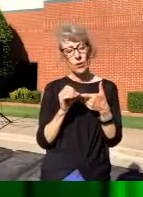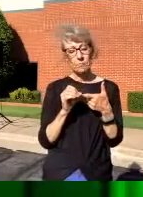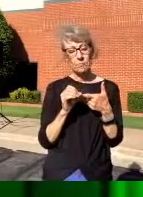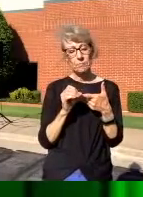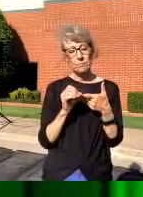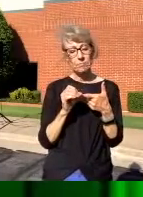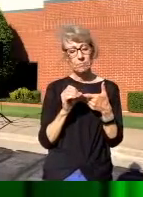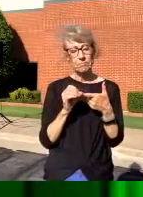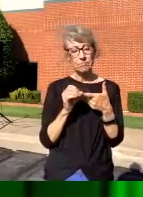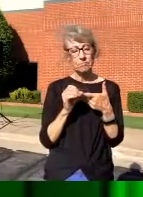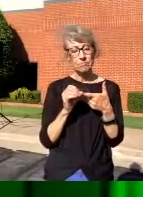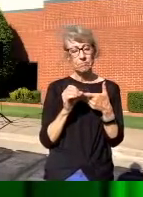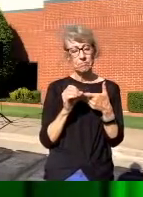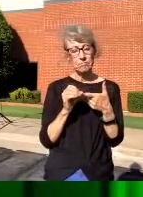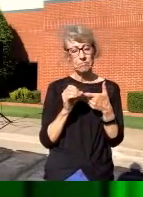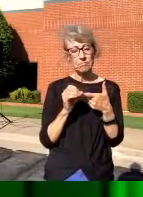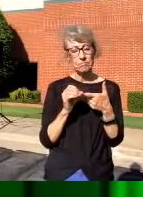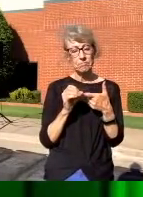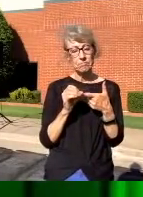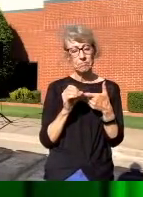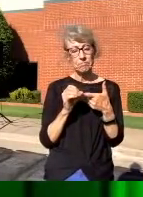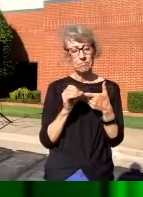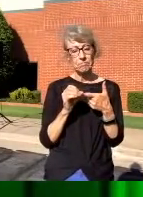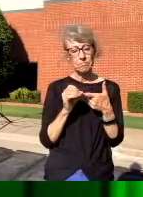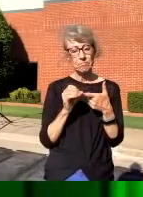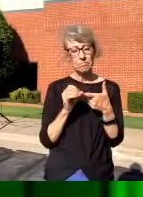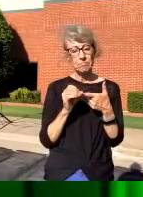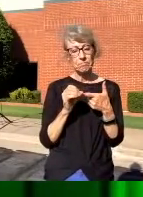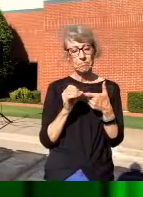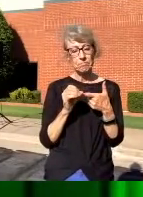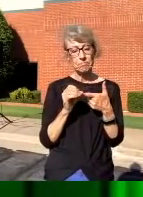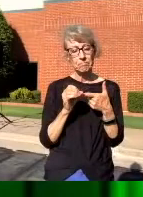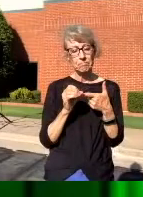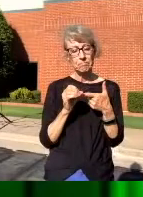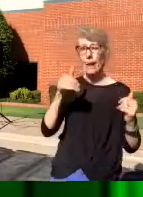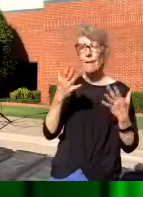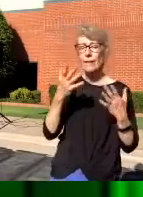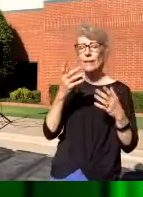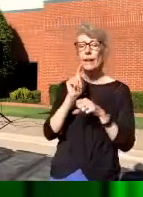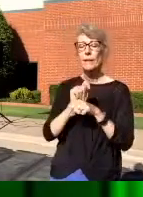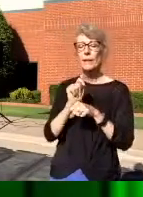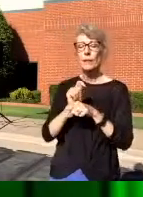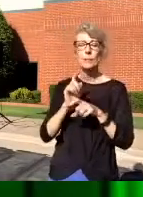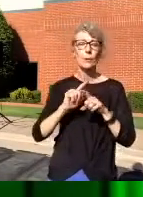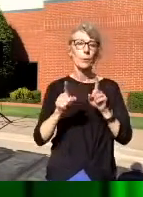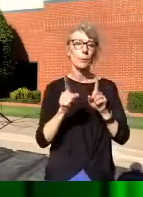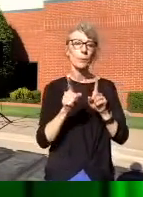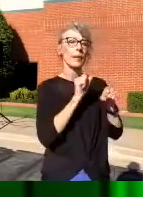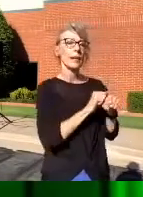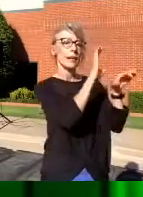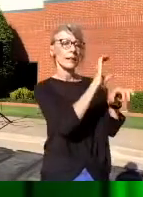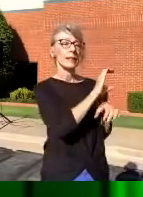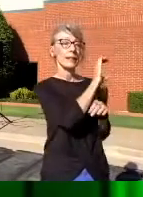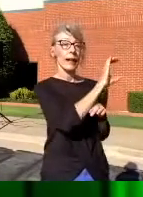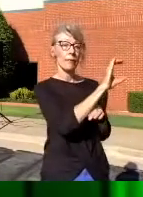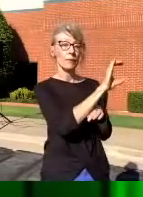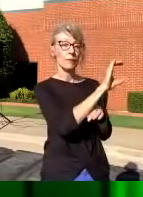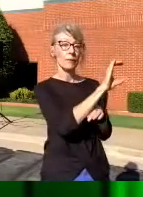the temple. But Calvary marks a radical shift in the location of the temple. It's no longer a